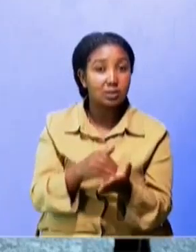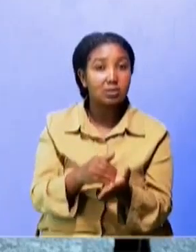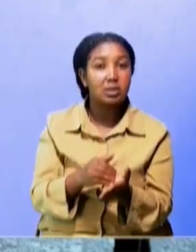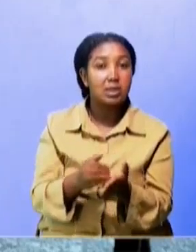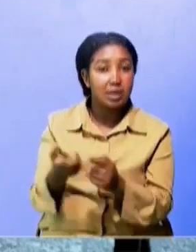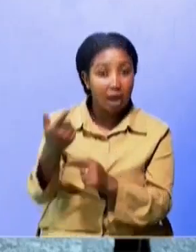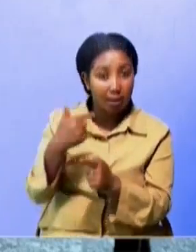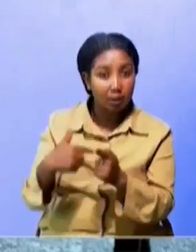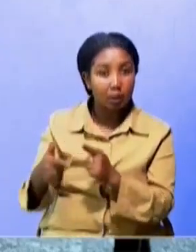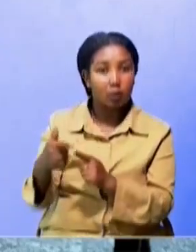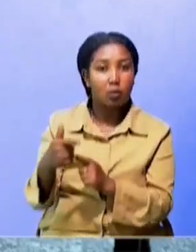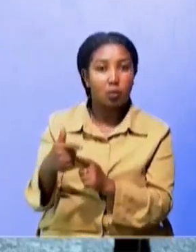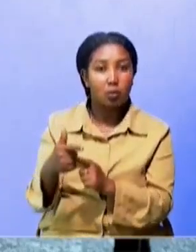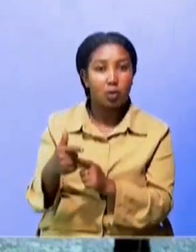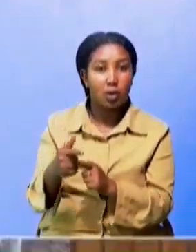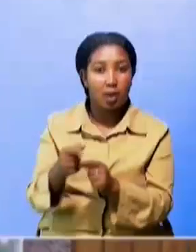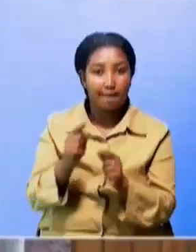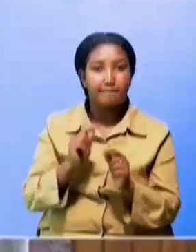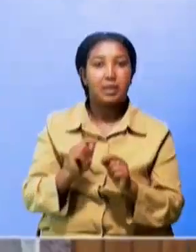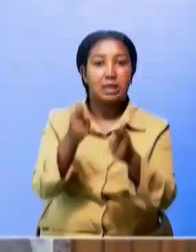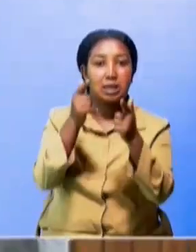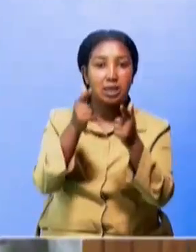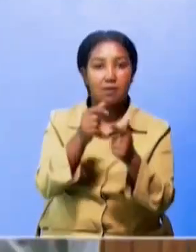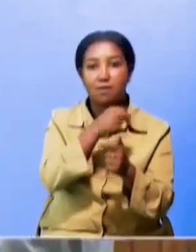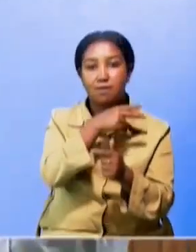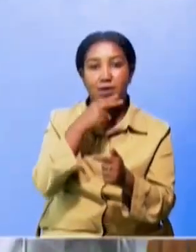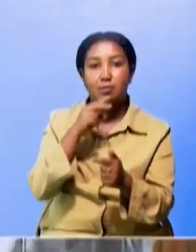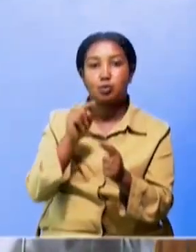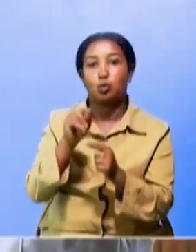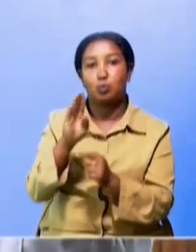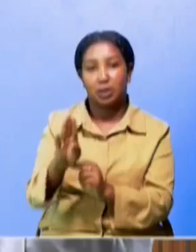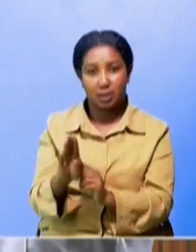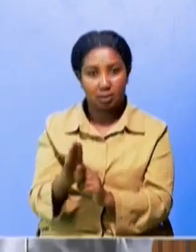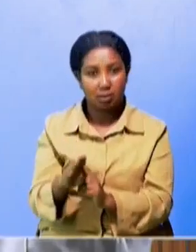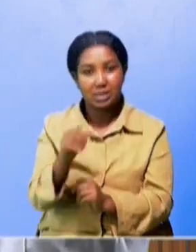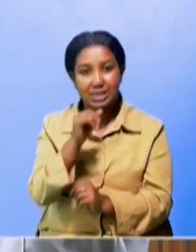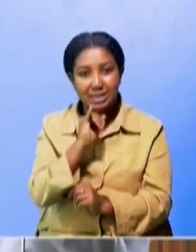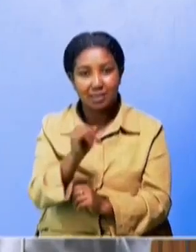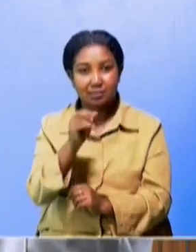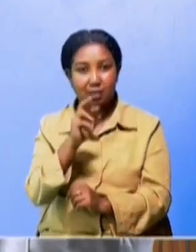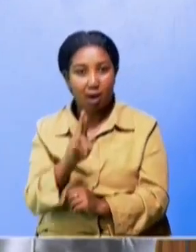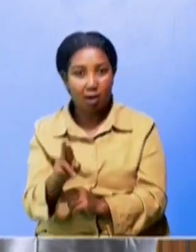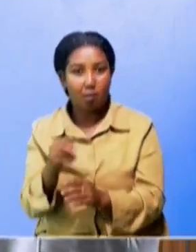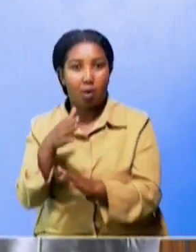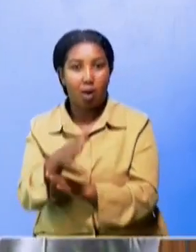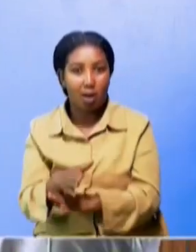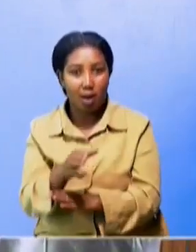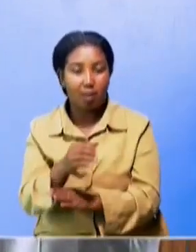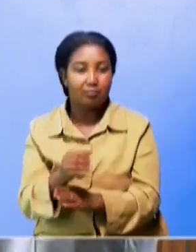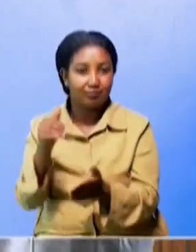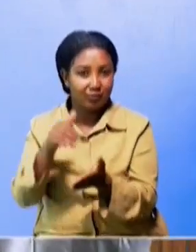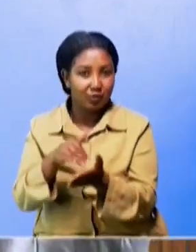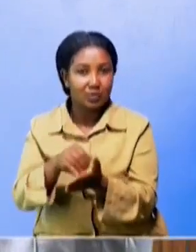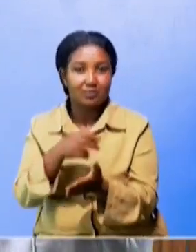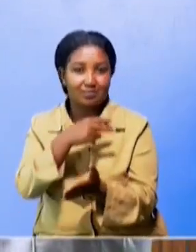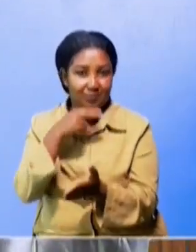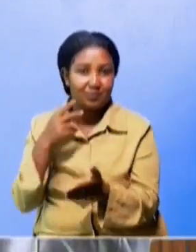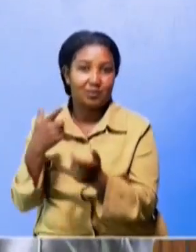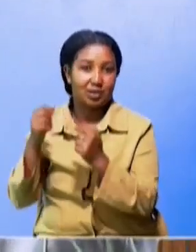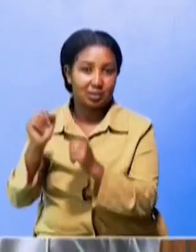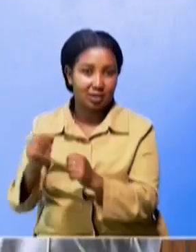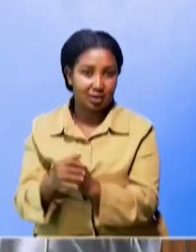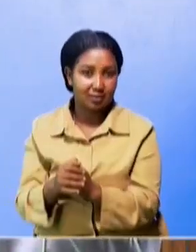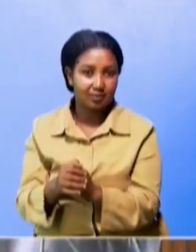come immediately after the verb to be formed. Try to practice and show your friends your